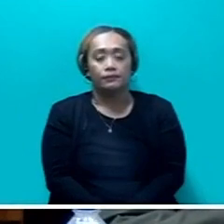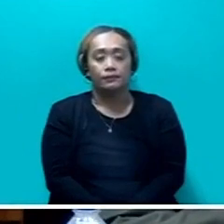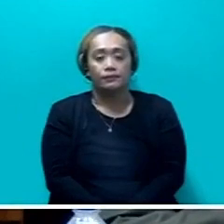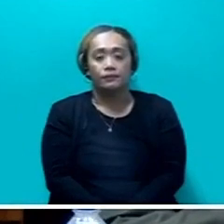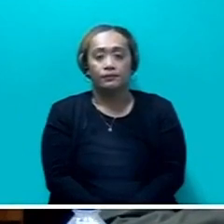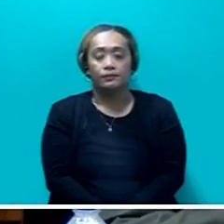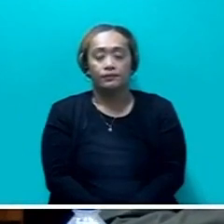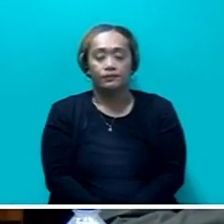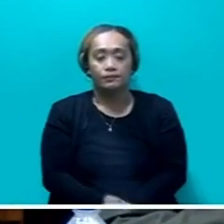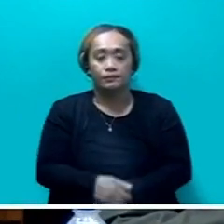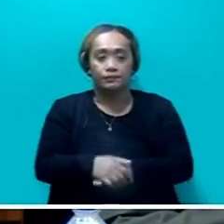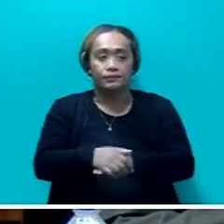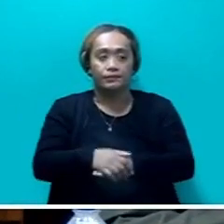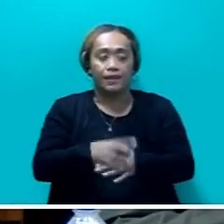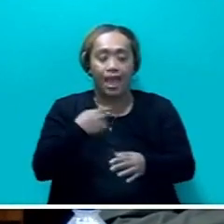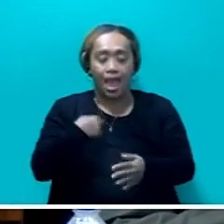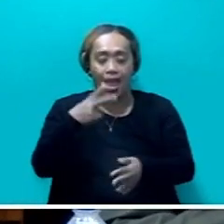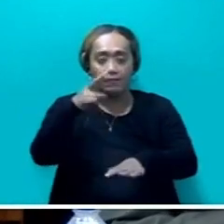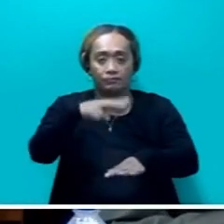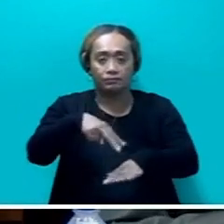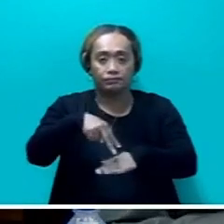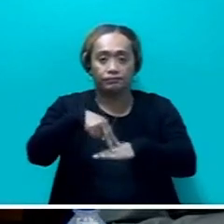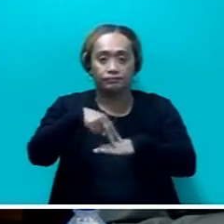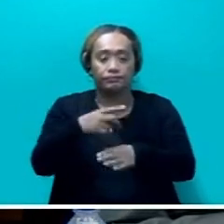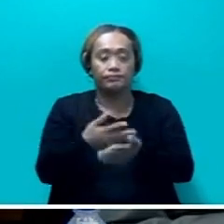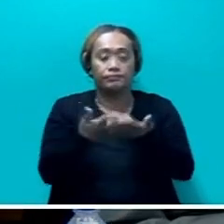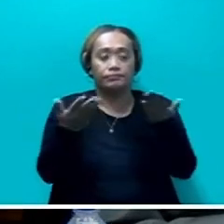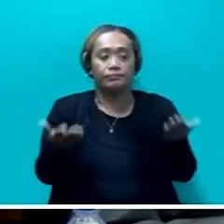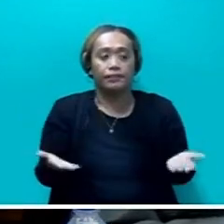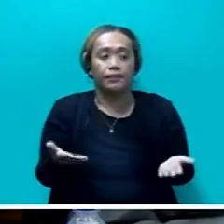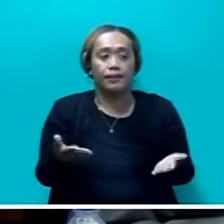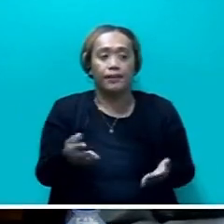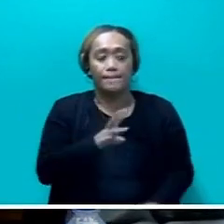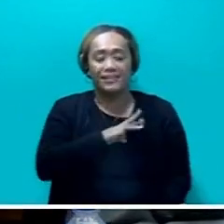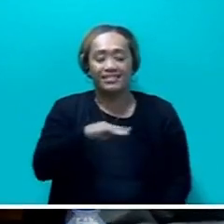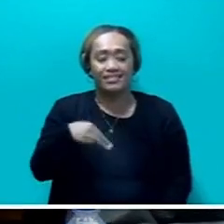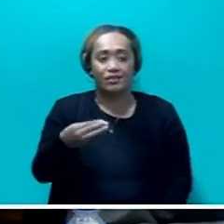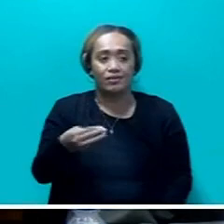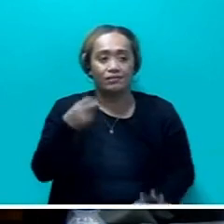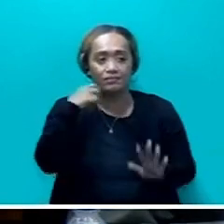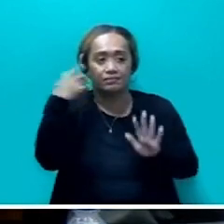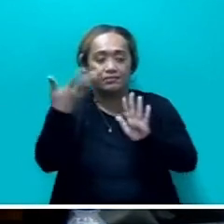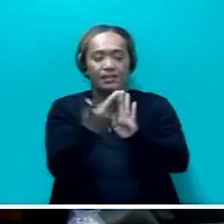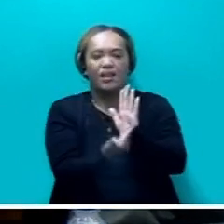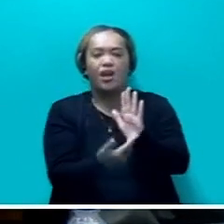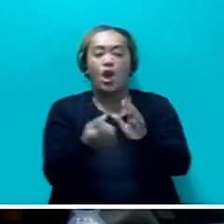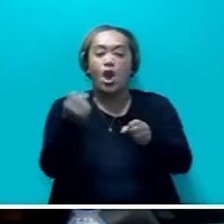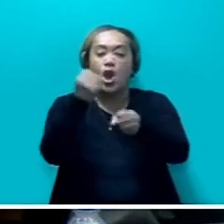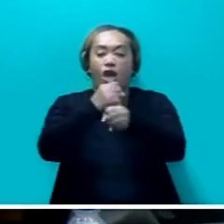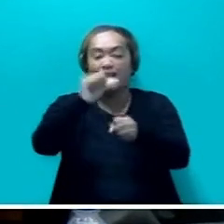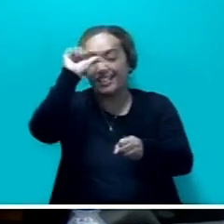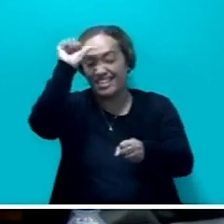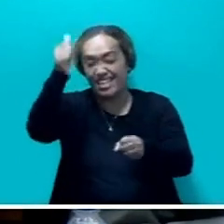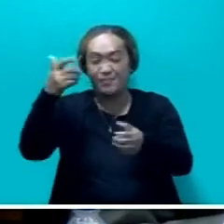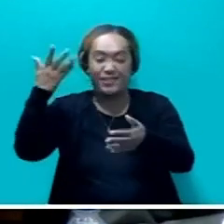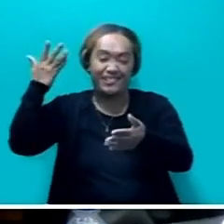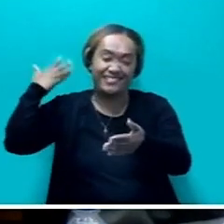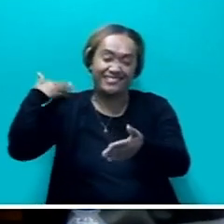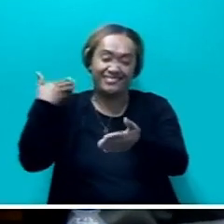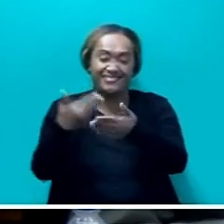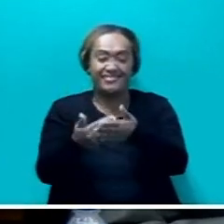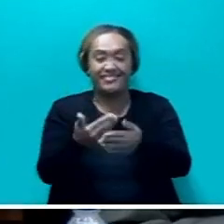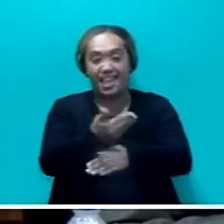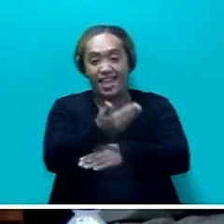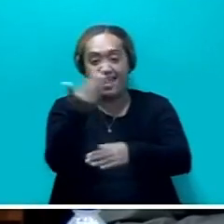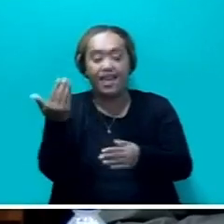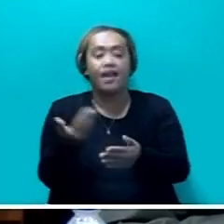Mr. Speaker, I rise to give my ministerial statement on the Girmit Day commemoration and celebrations.